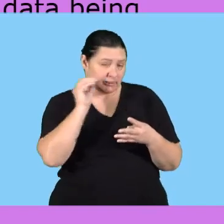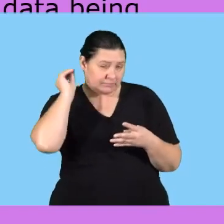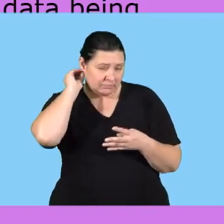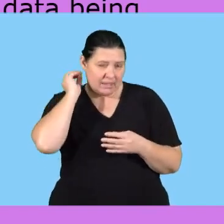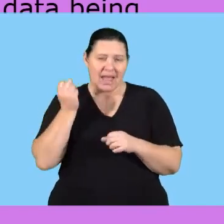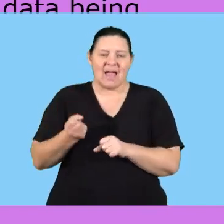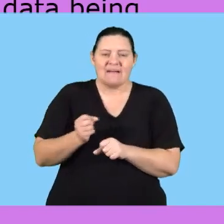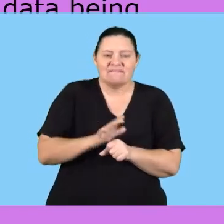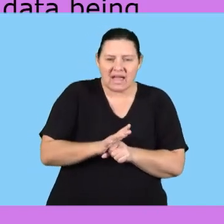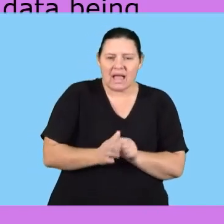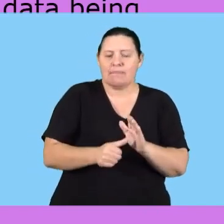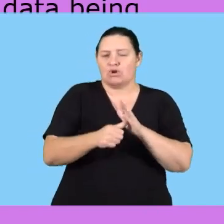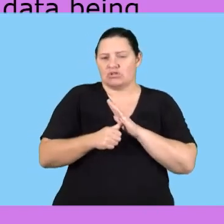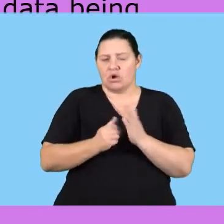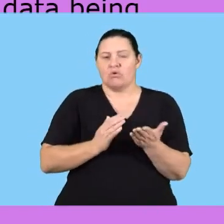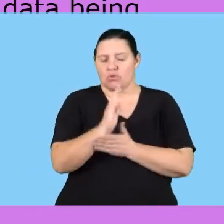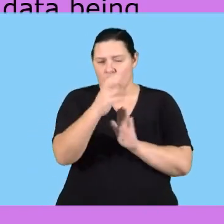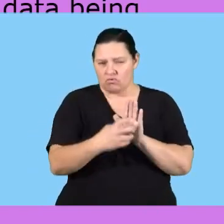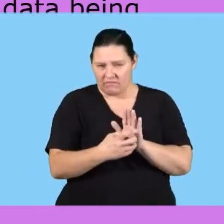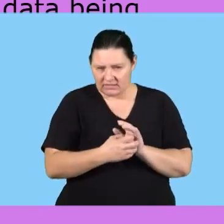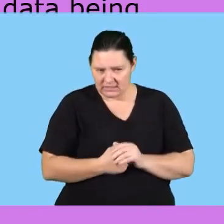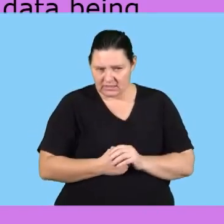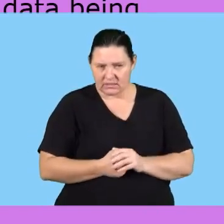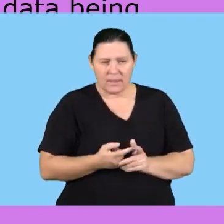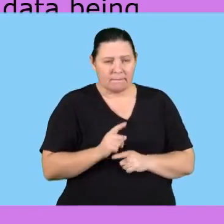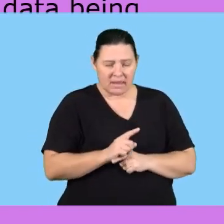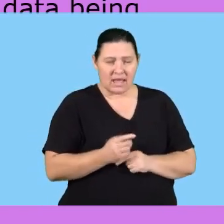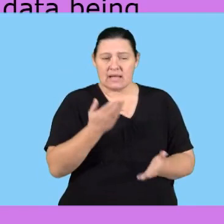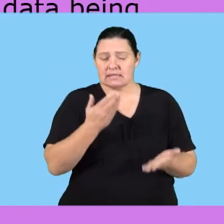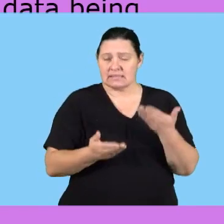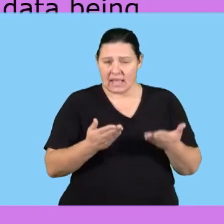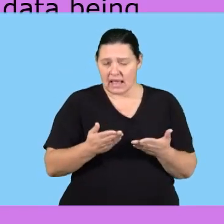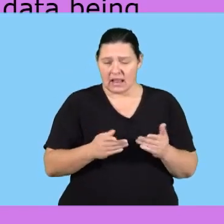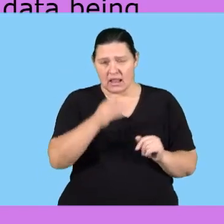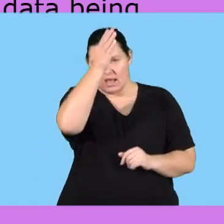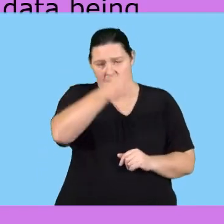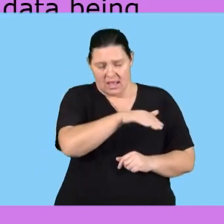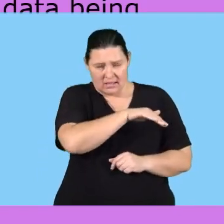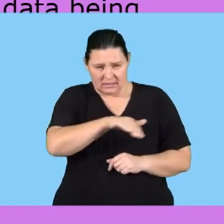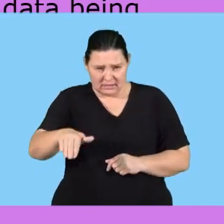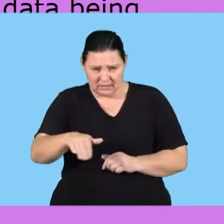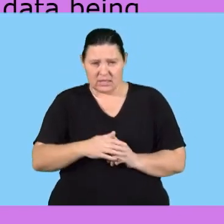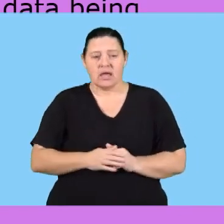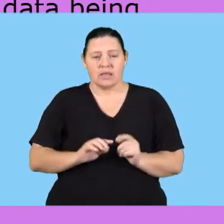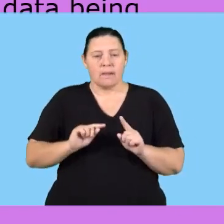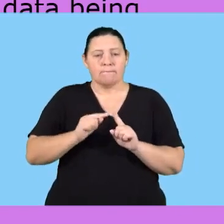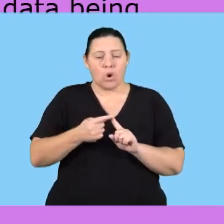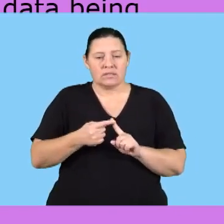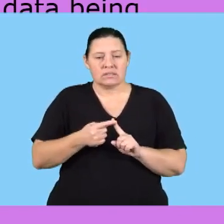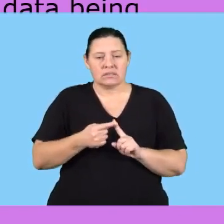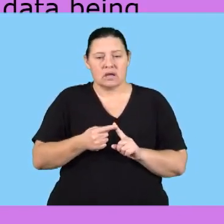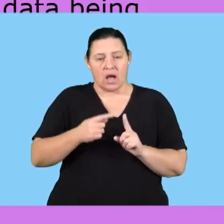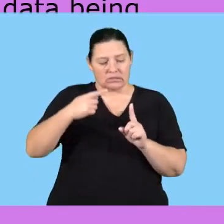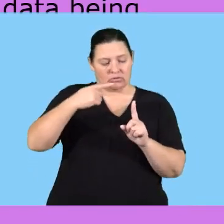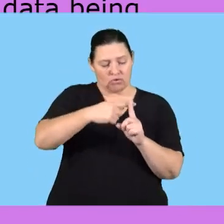this in mind, affect the impression created by a graph. Now that will be the scale of axis and the point at which